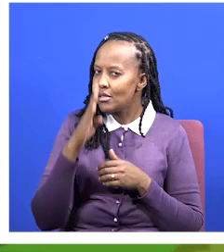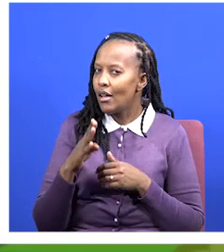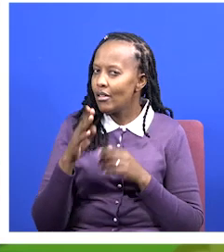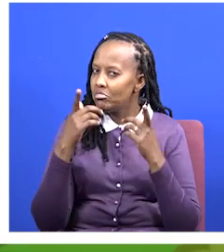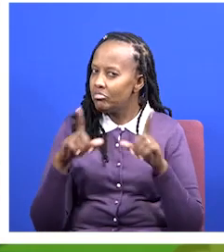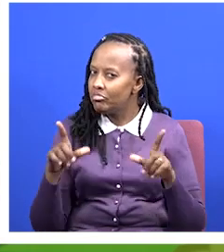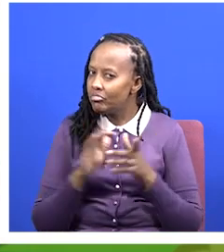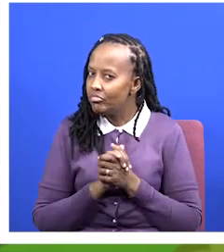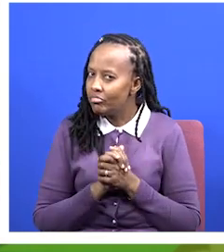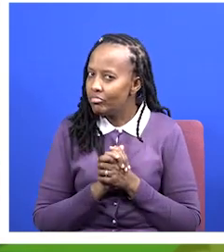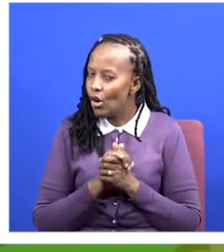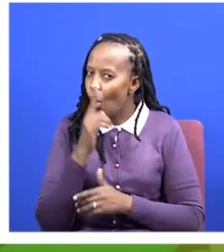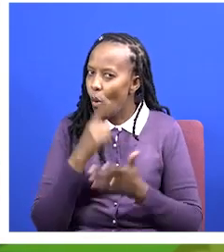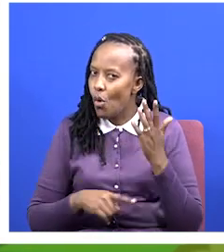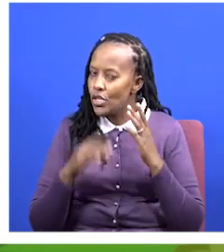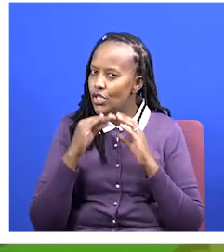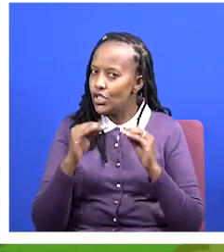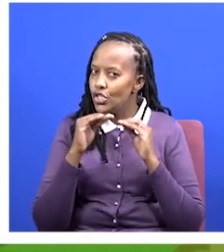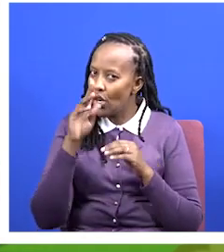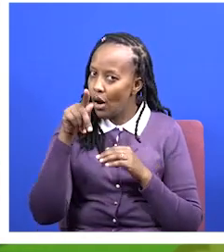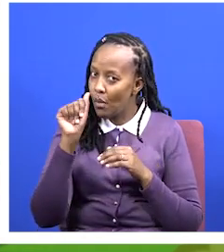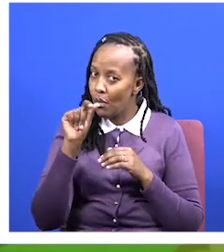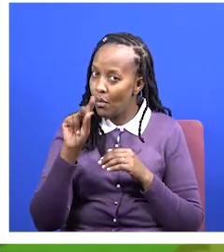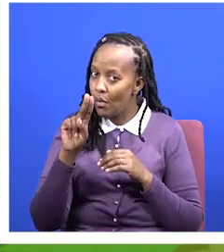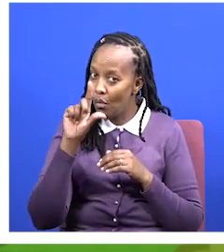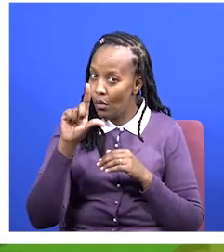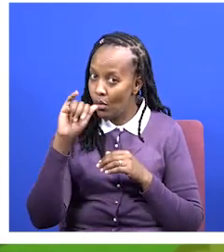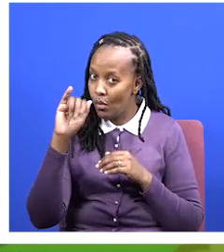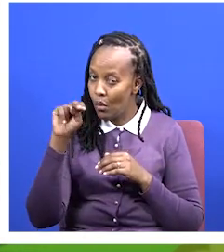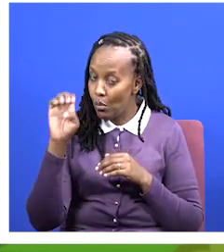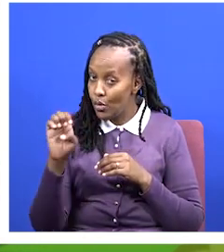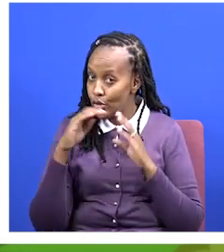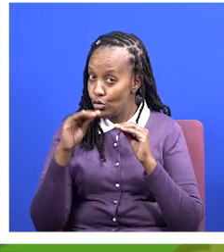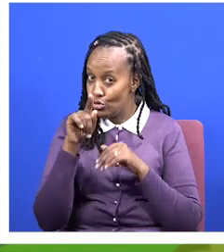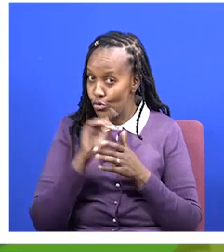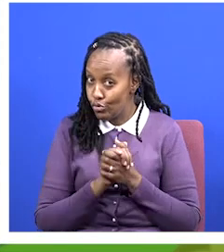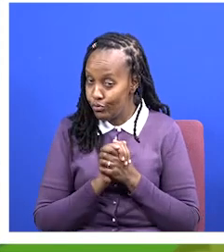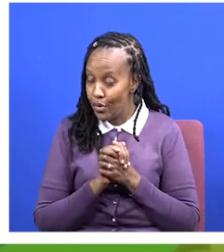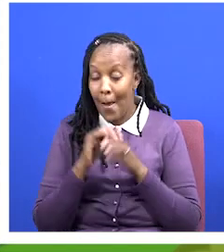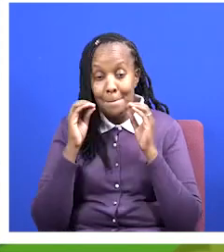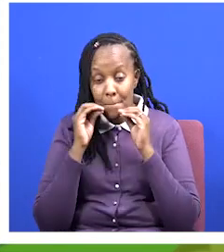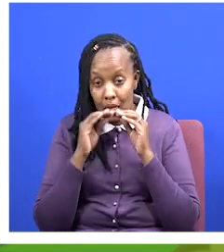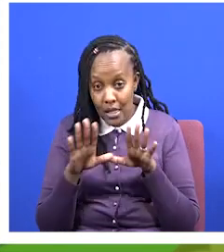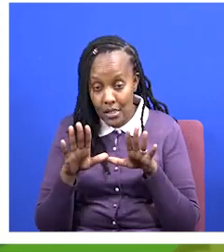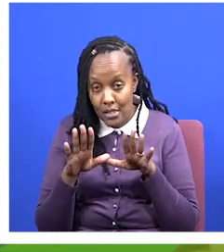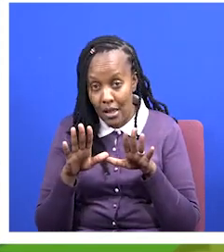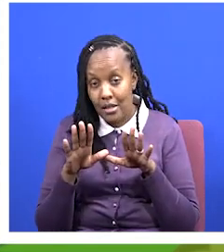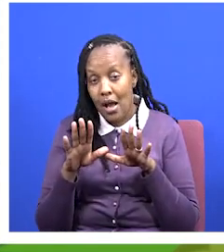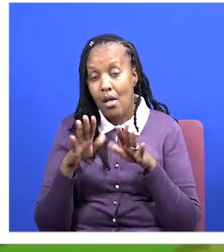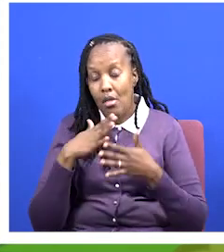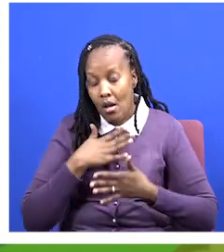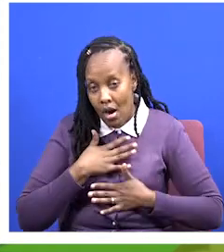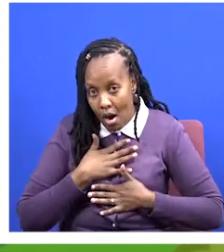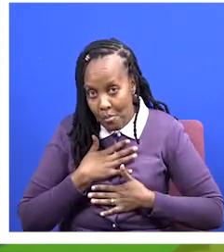lesson? The lesson that Teacher Pauline taught you. It was, "Blessed are the meek, for